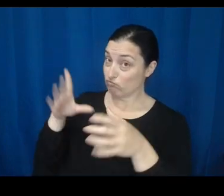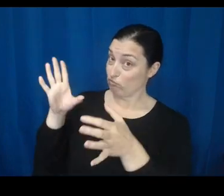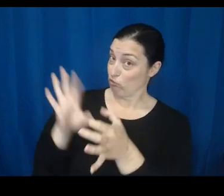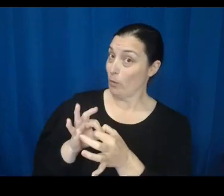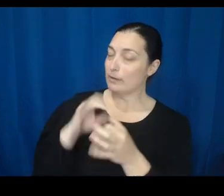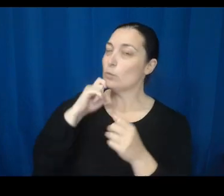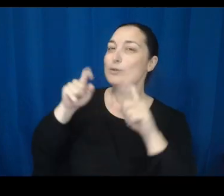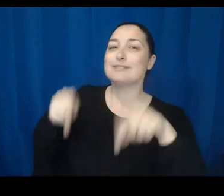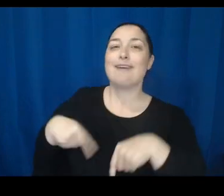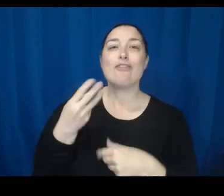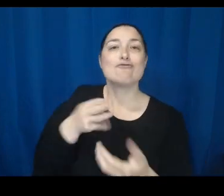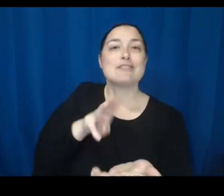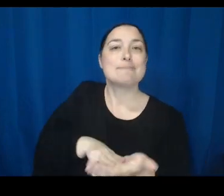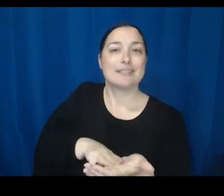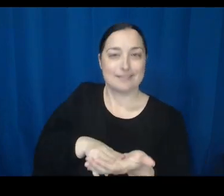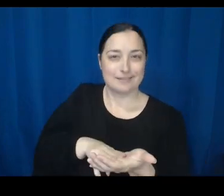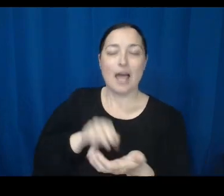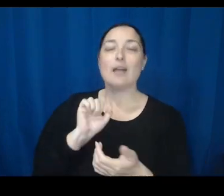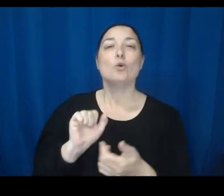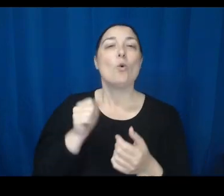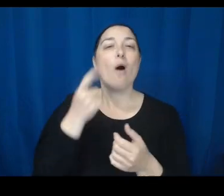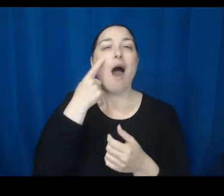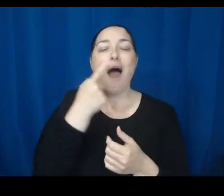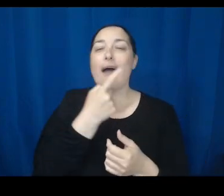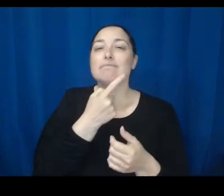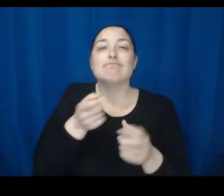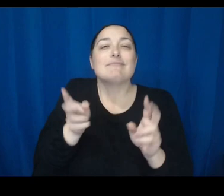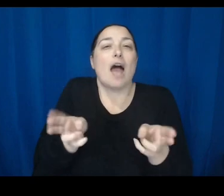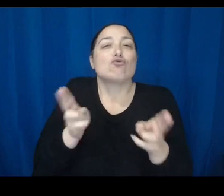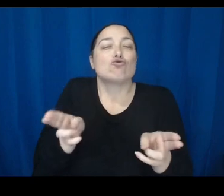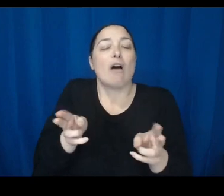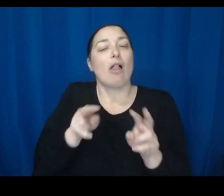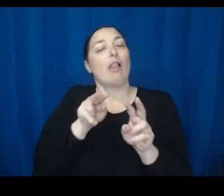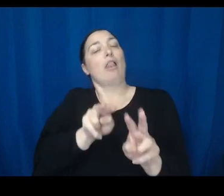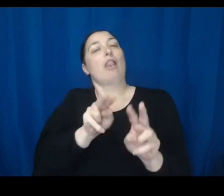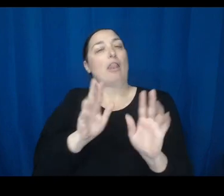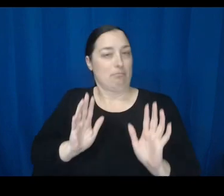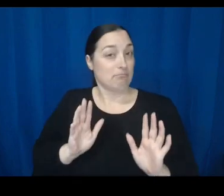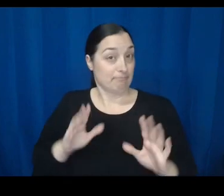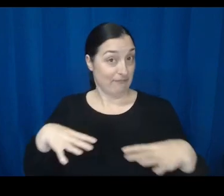can start wherever your eye naturally falls on that object. Yeah.